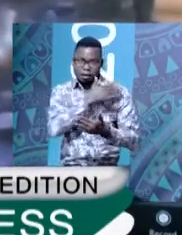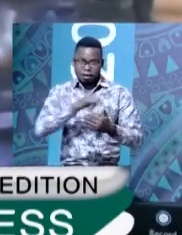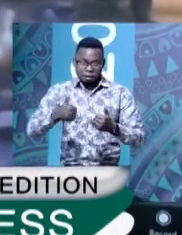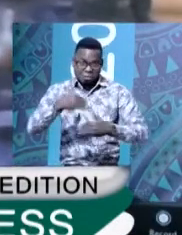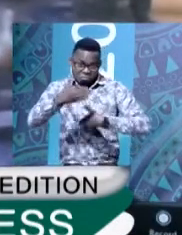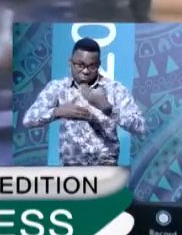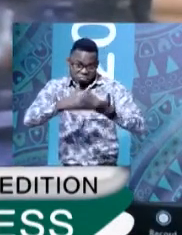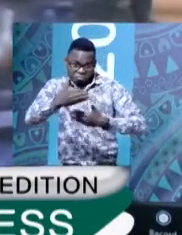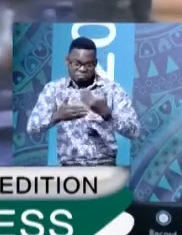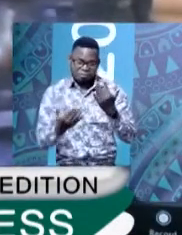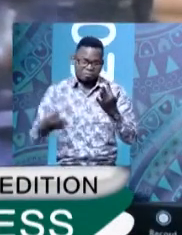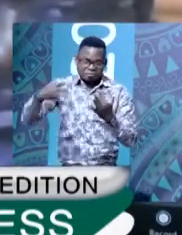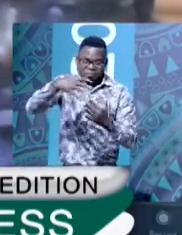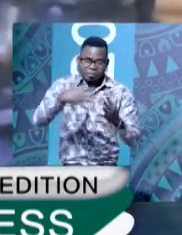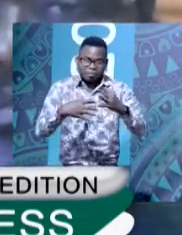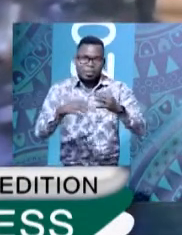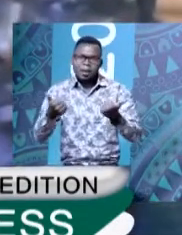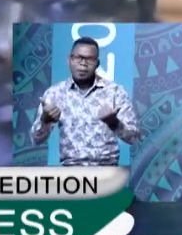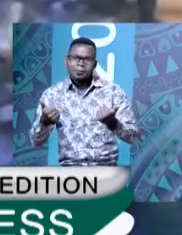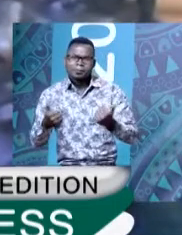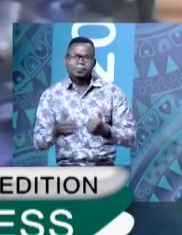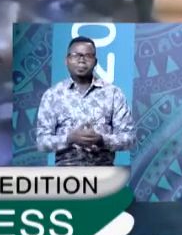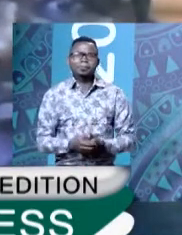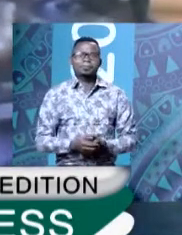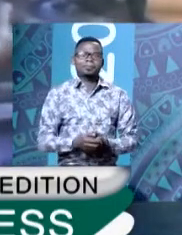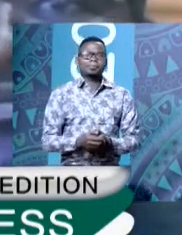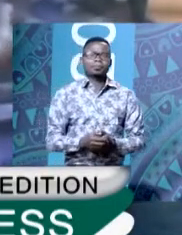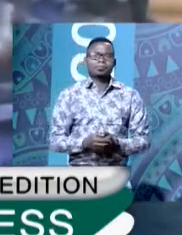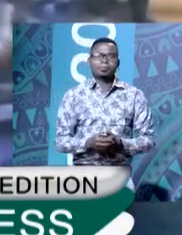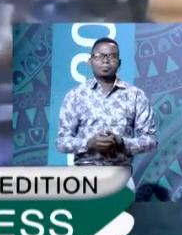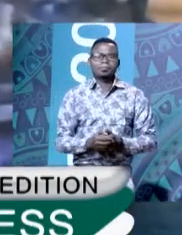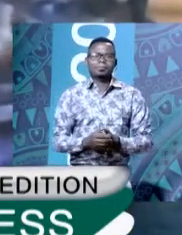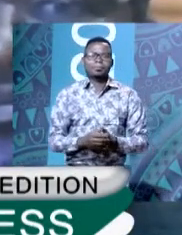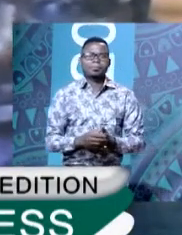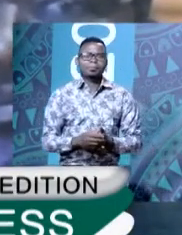are ongoing in Egypt?